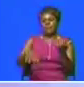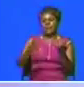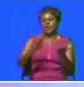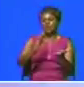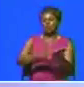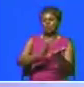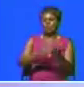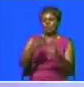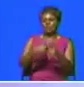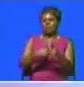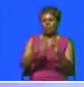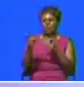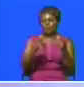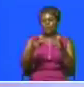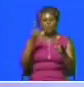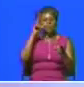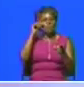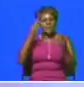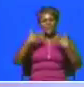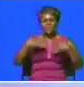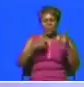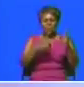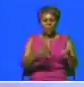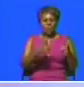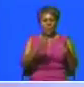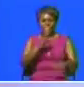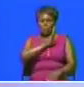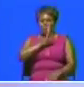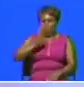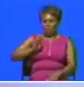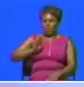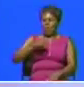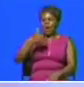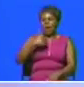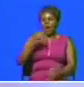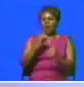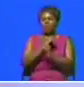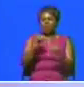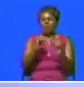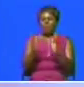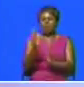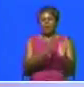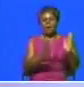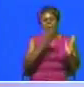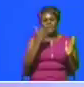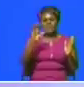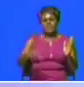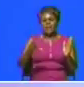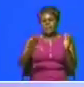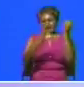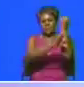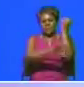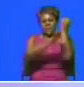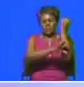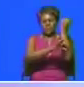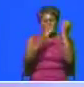from tourism players from Mombasa who lashed out at the Kenya Tourism Board for not having an aggressive plan to better market the country.